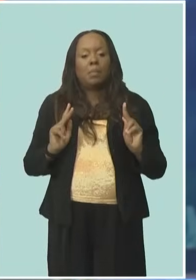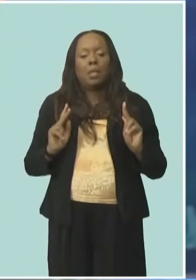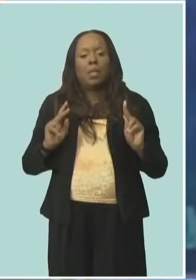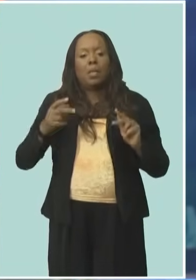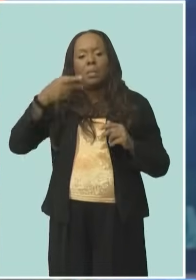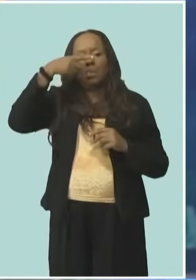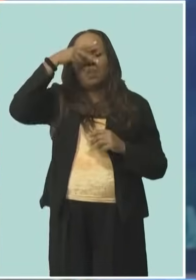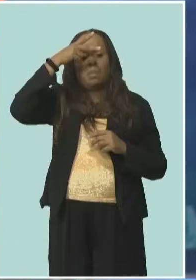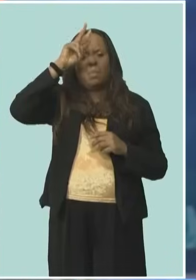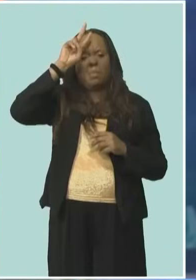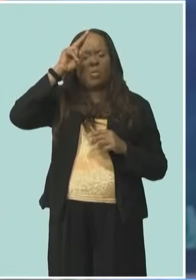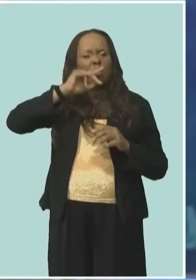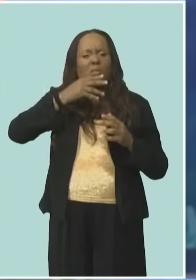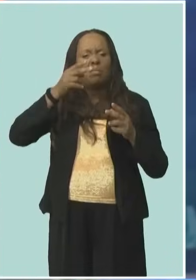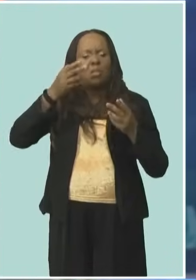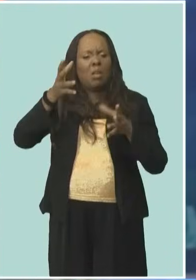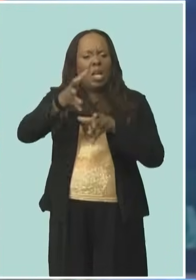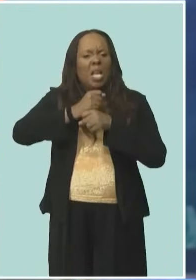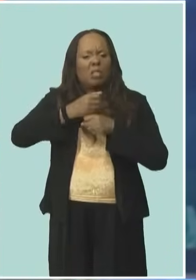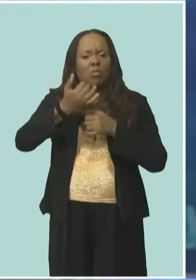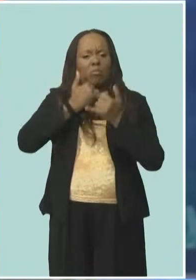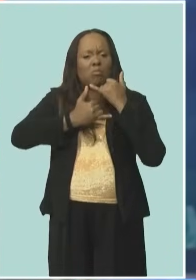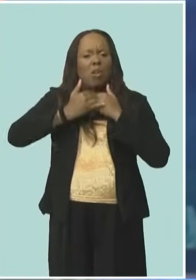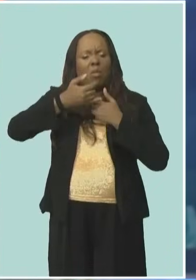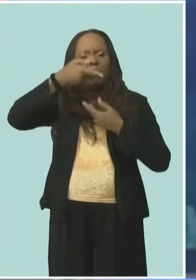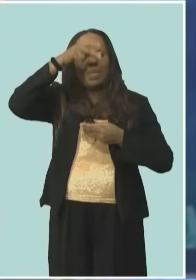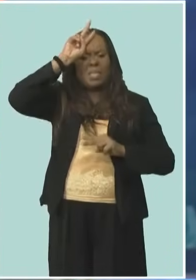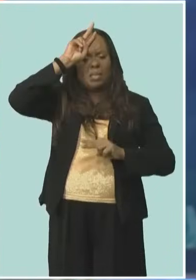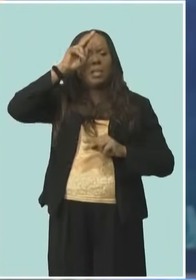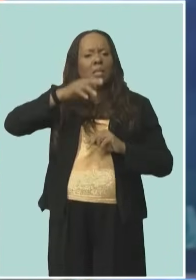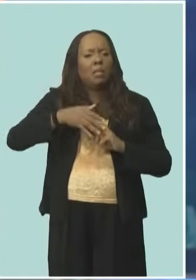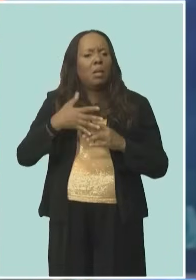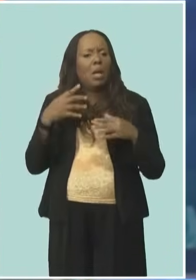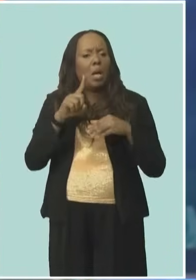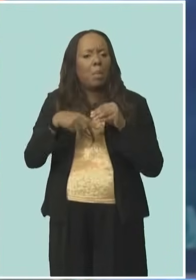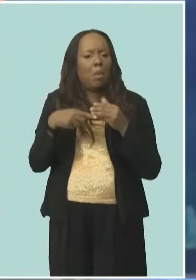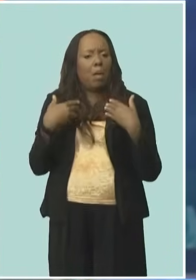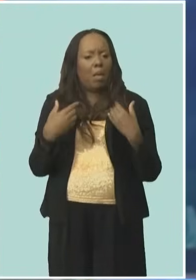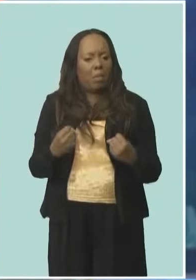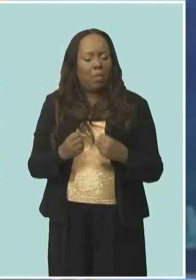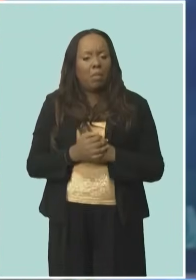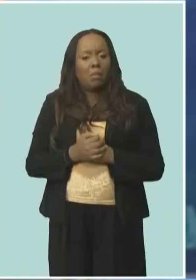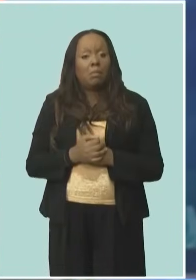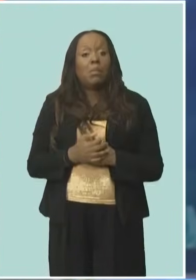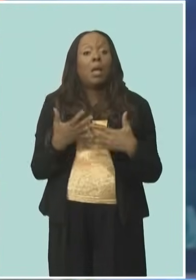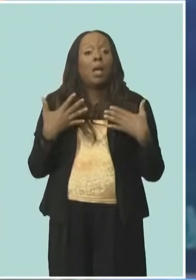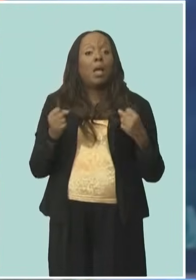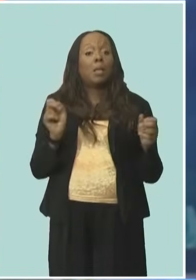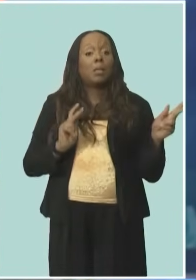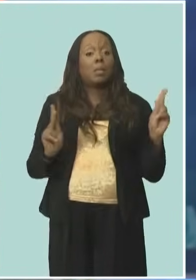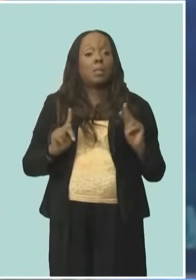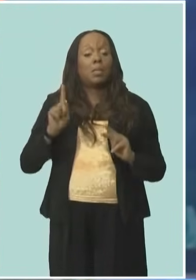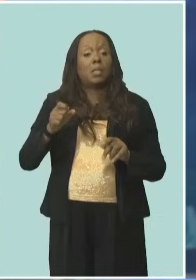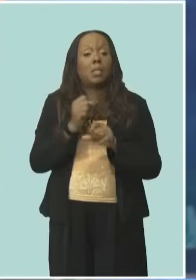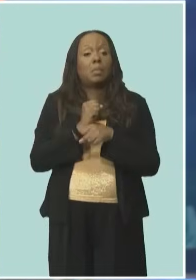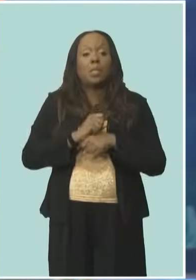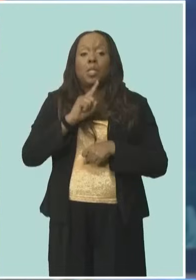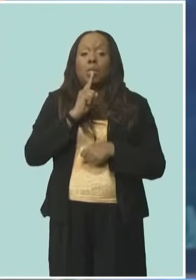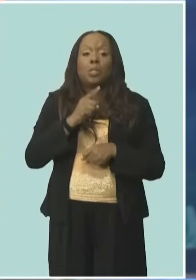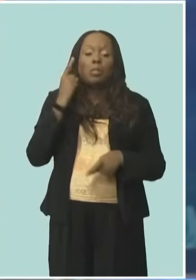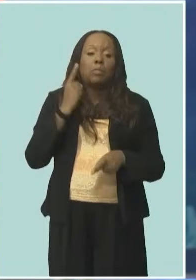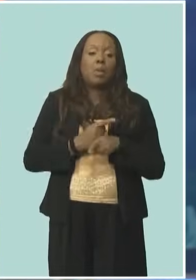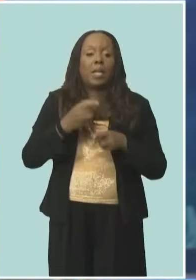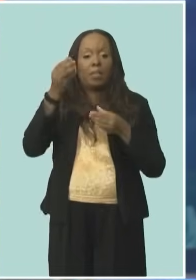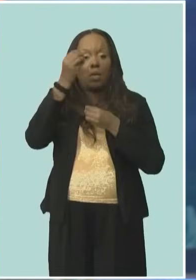of misinformation in relation to their health. And he says it is imperative that health officials ensure the right information is